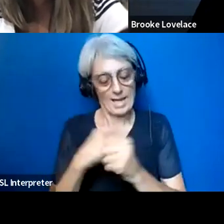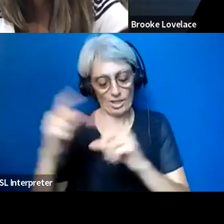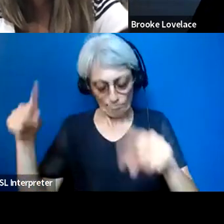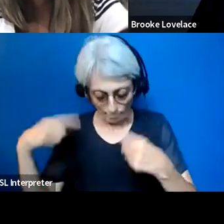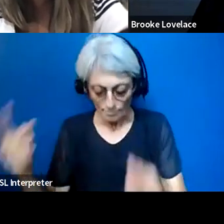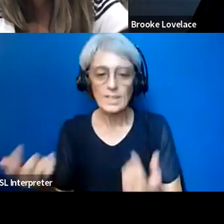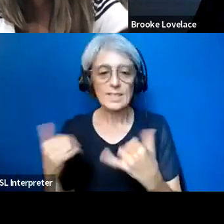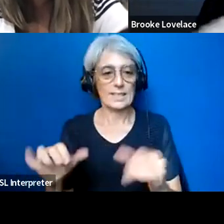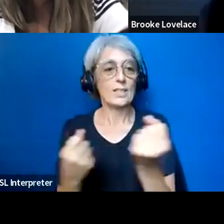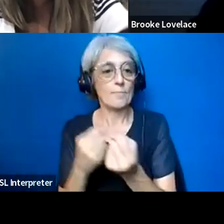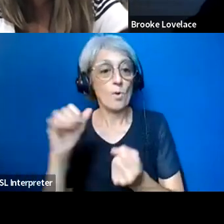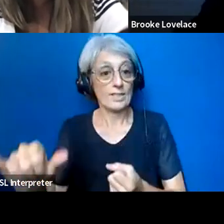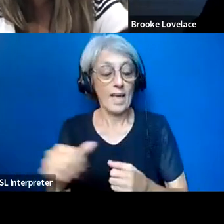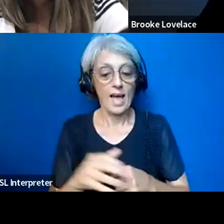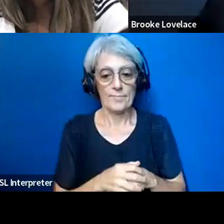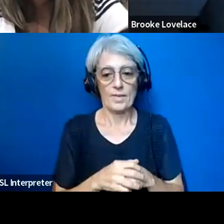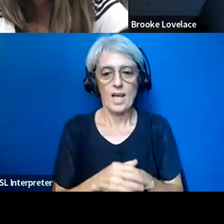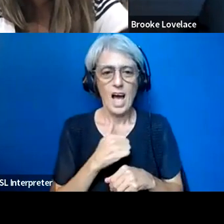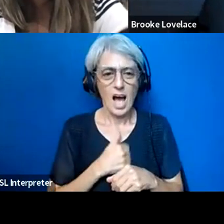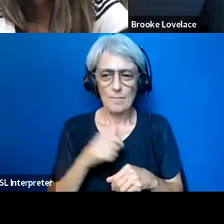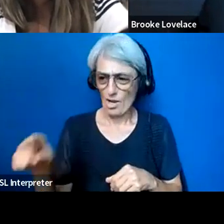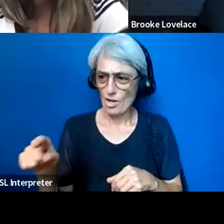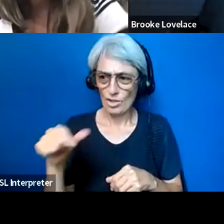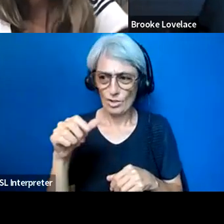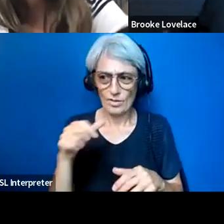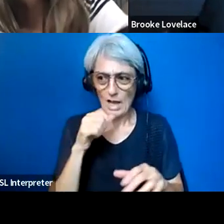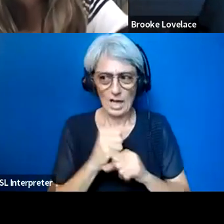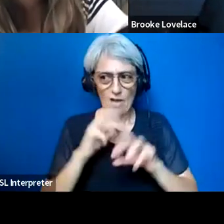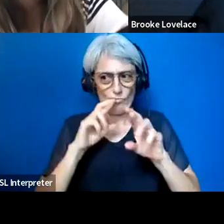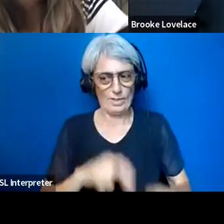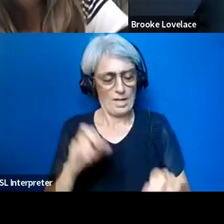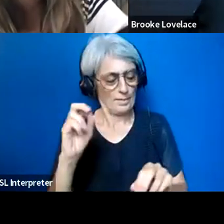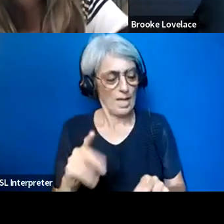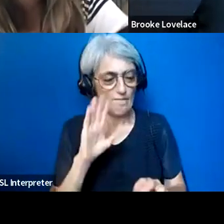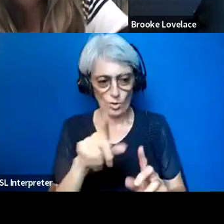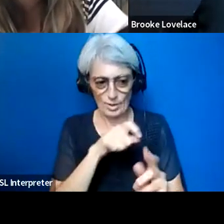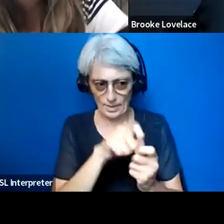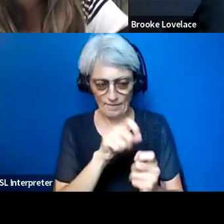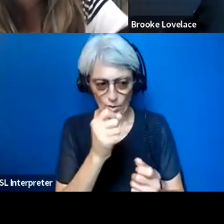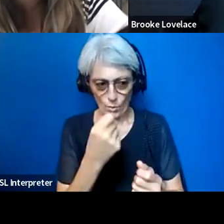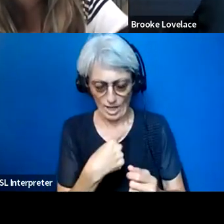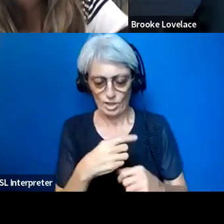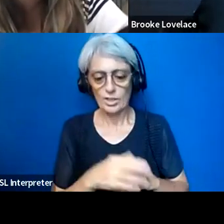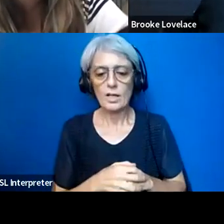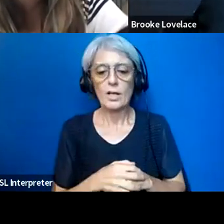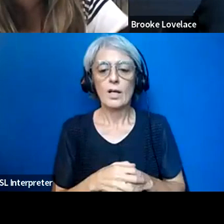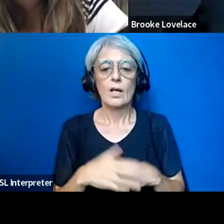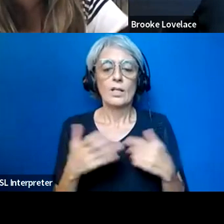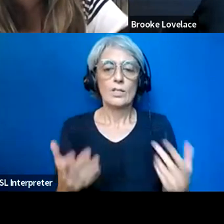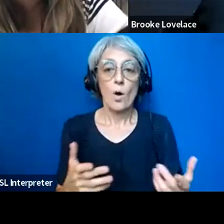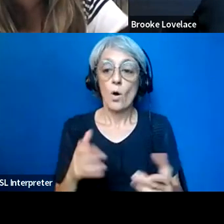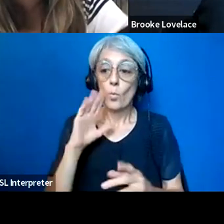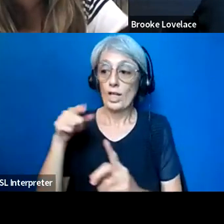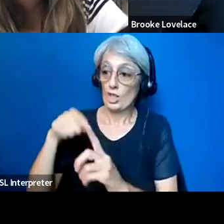to support that. Sorry that you haven't gotten a response back from us on your specific question. I think in terms of knowing whether she would